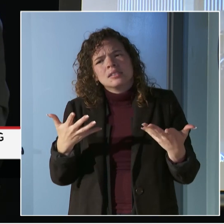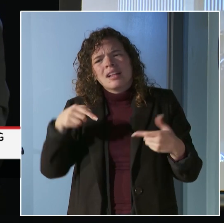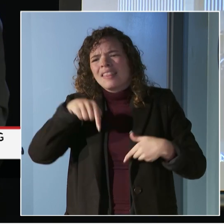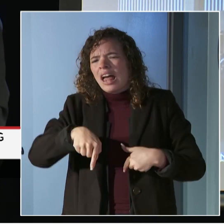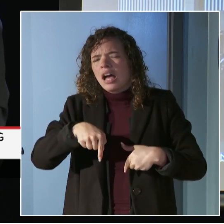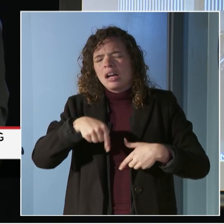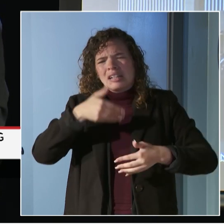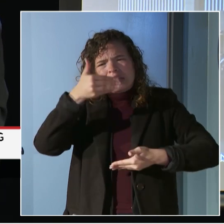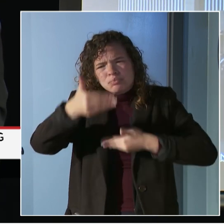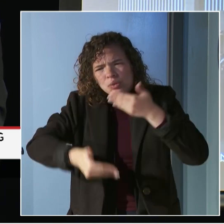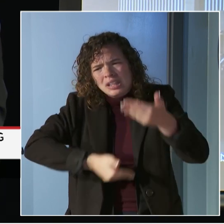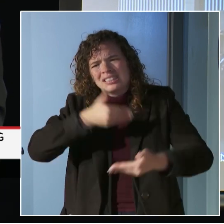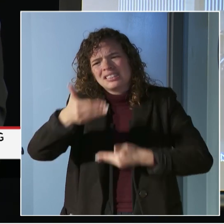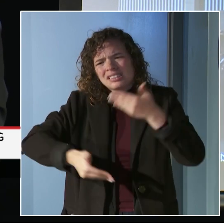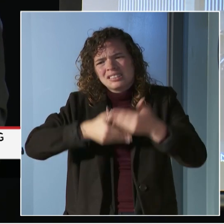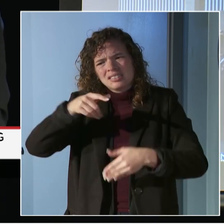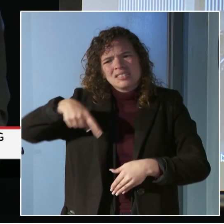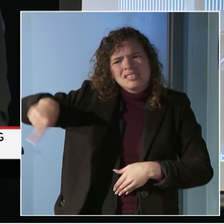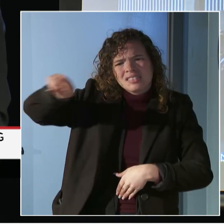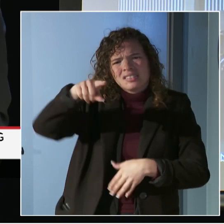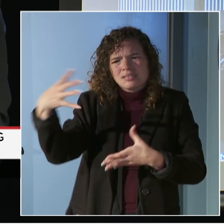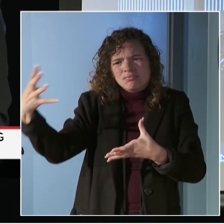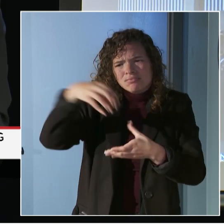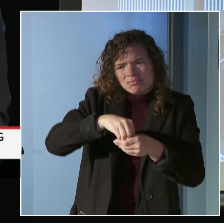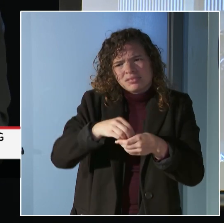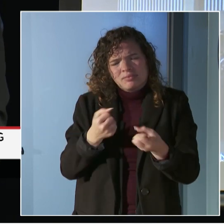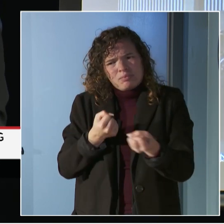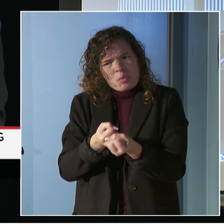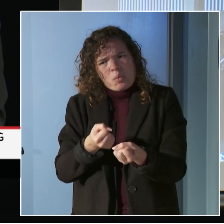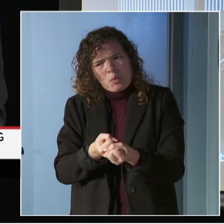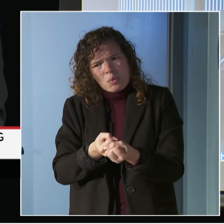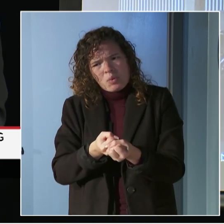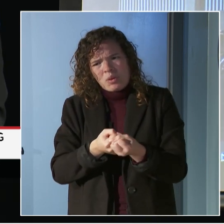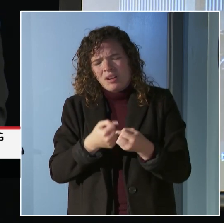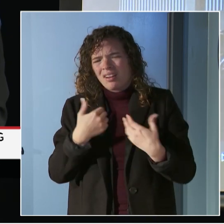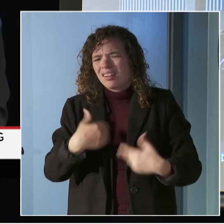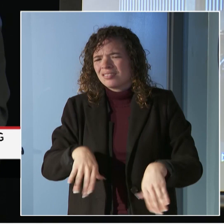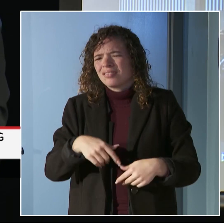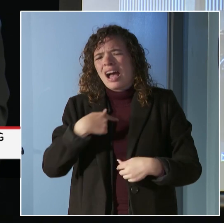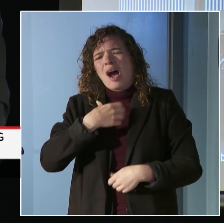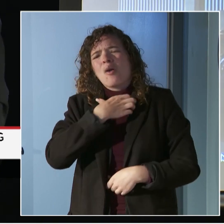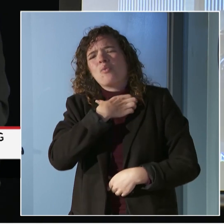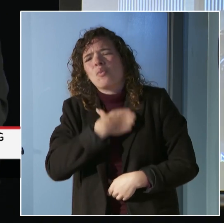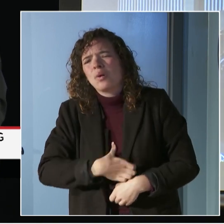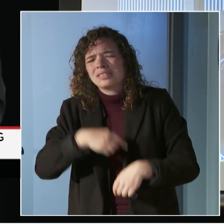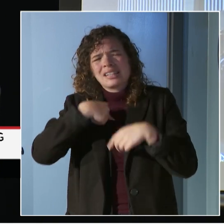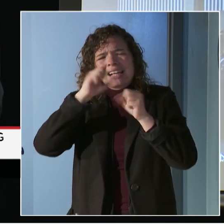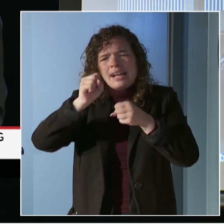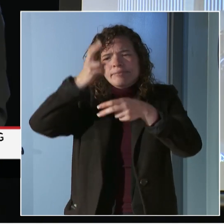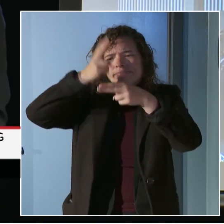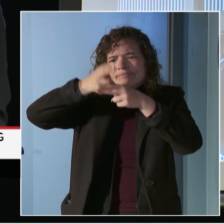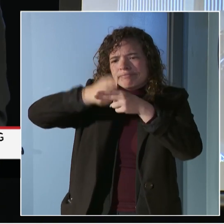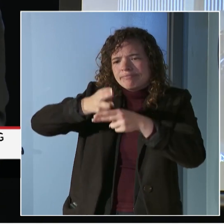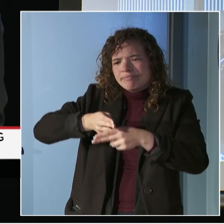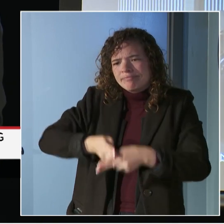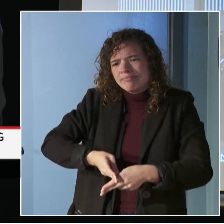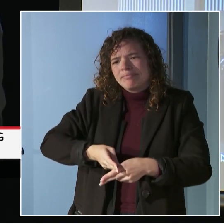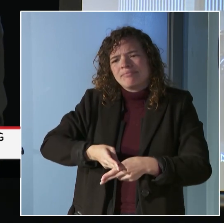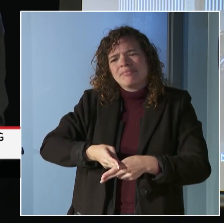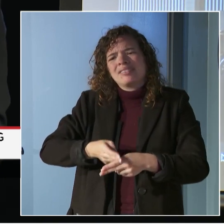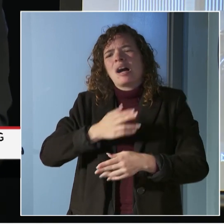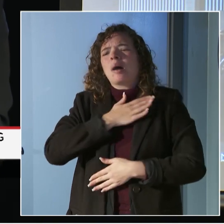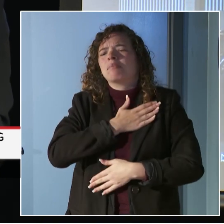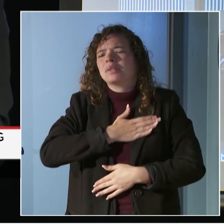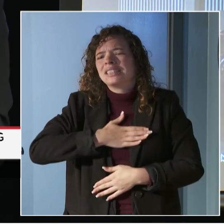travelers. And I regret that there's not time to name each and every single person. Please look at the boards that we created out in the